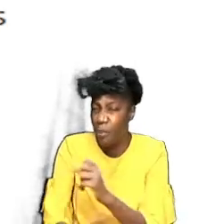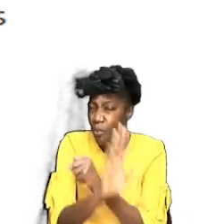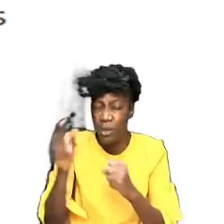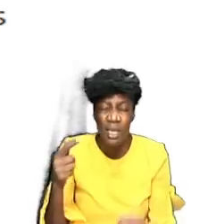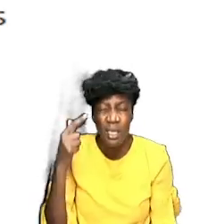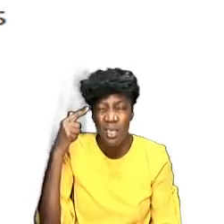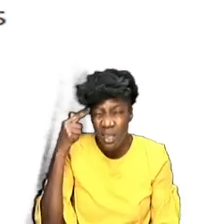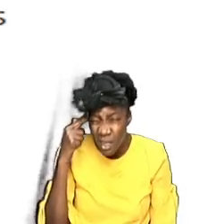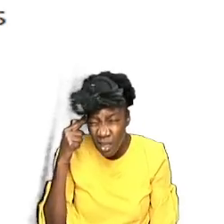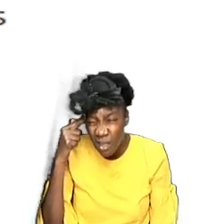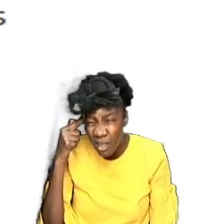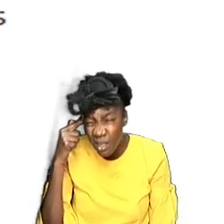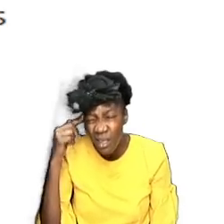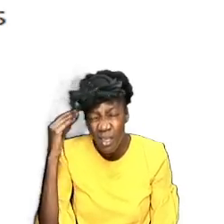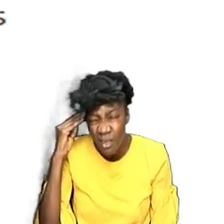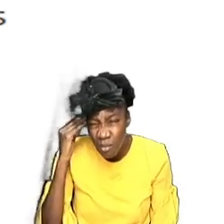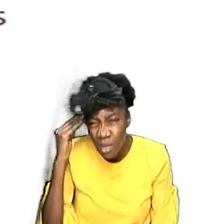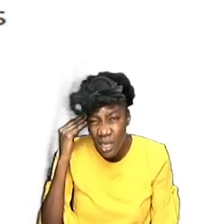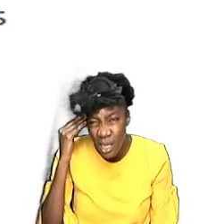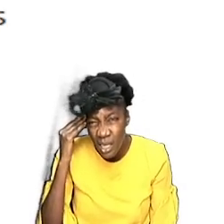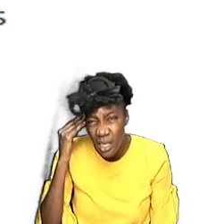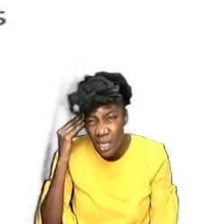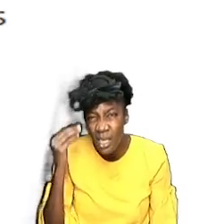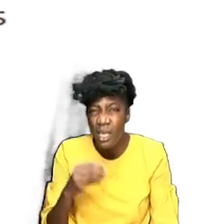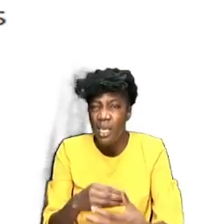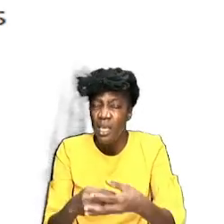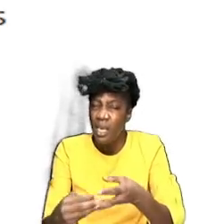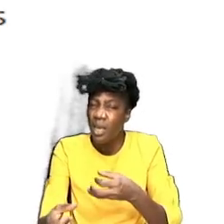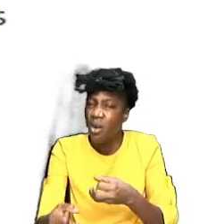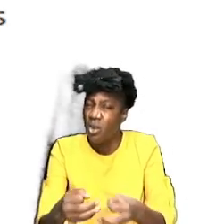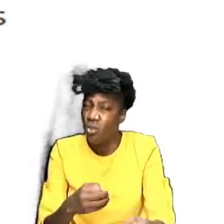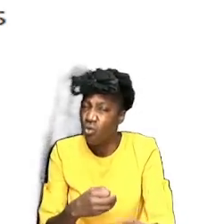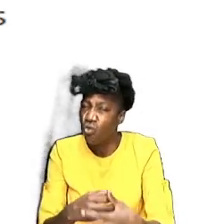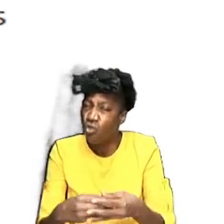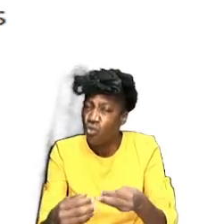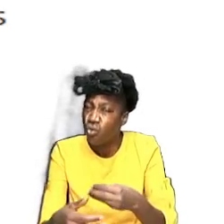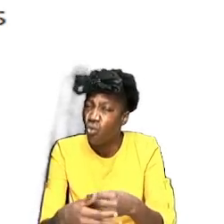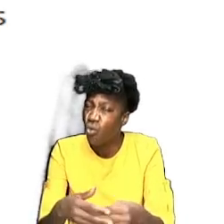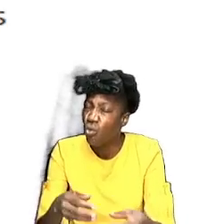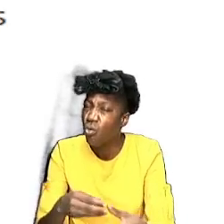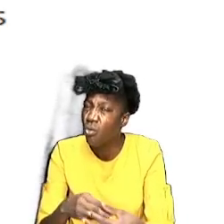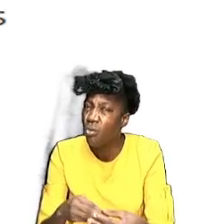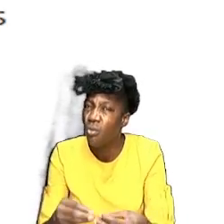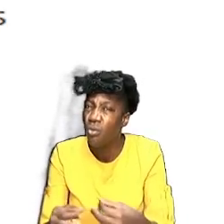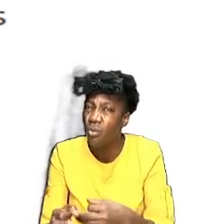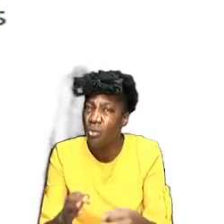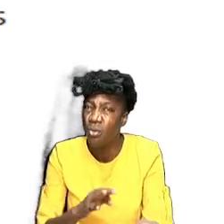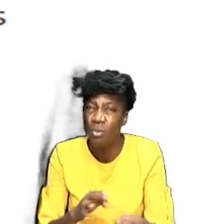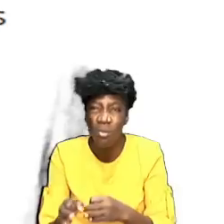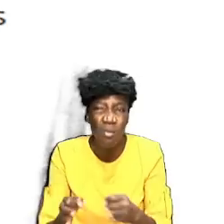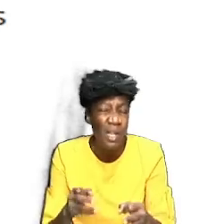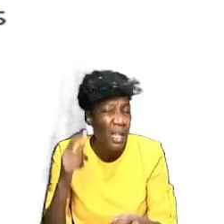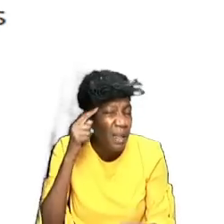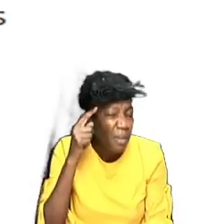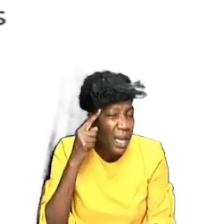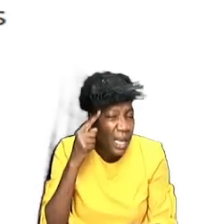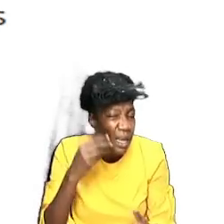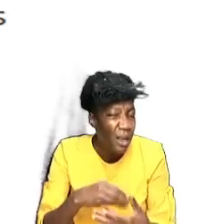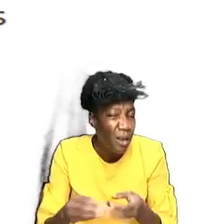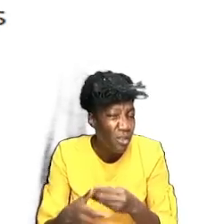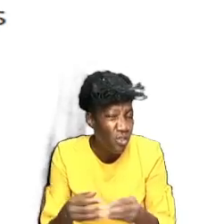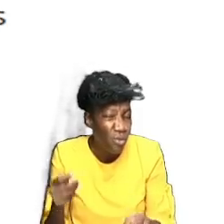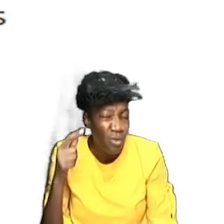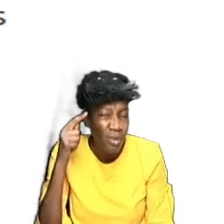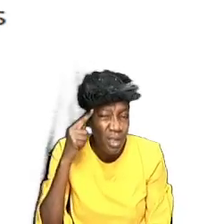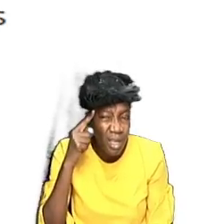mind. The helmet controls the mind. If our mind is controlled through proper thoughts, amen,